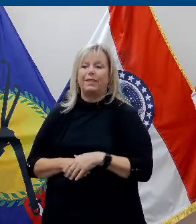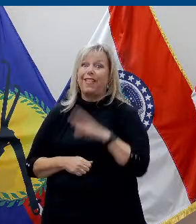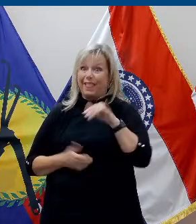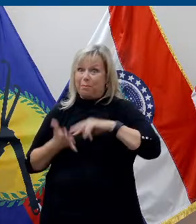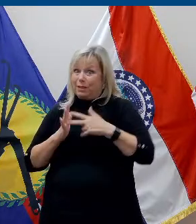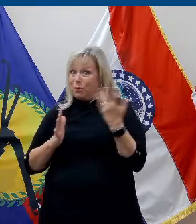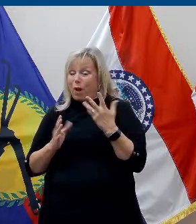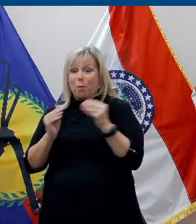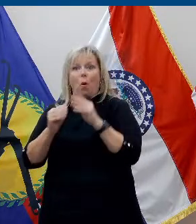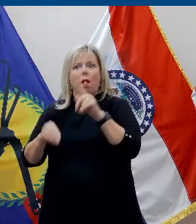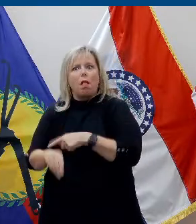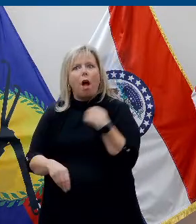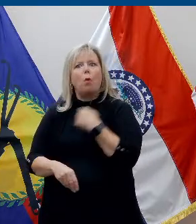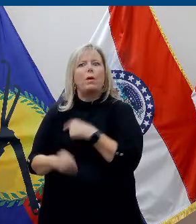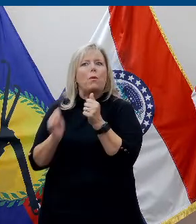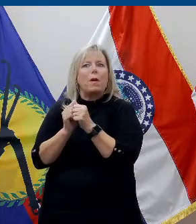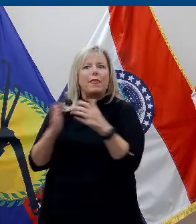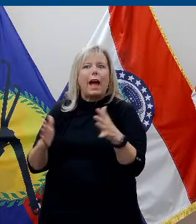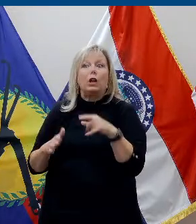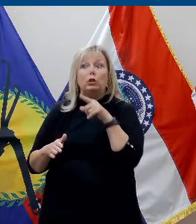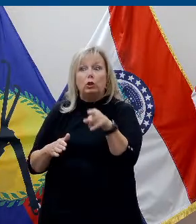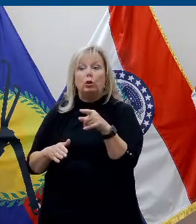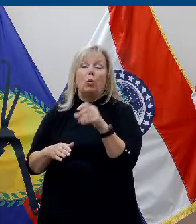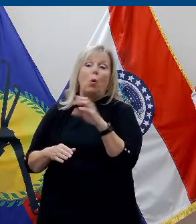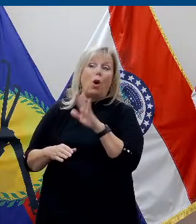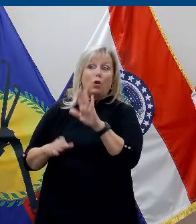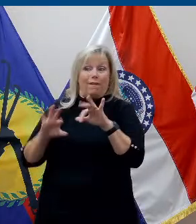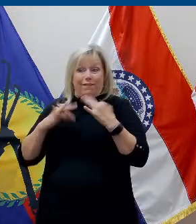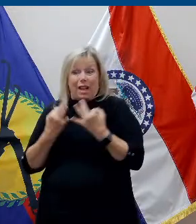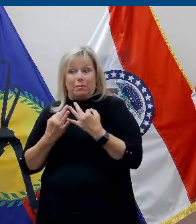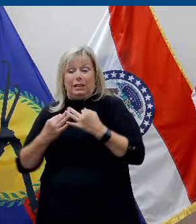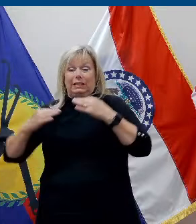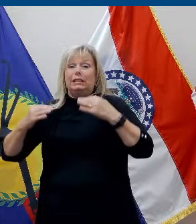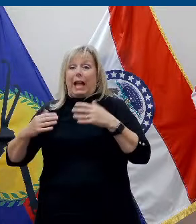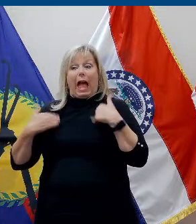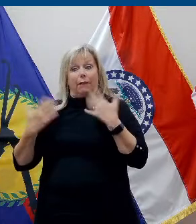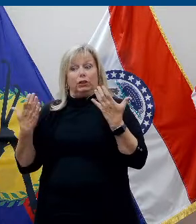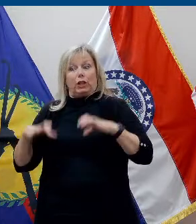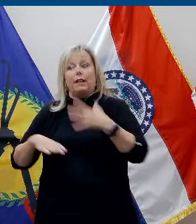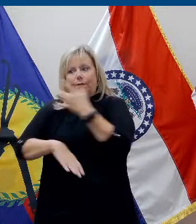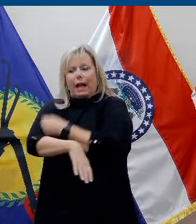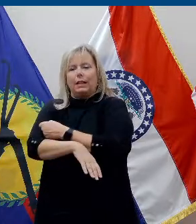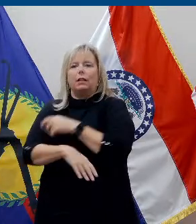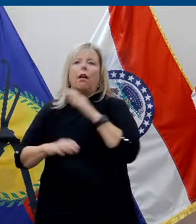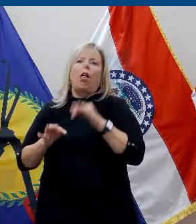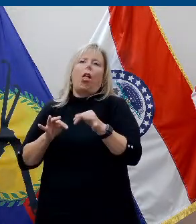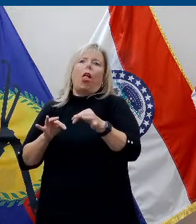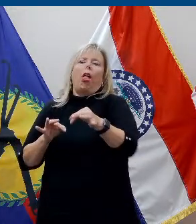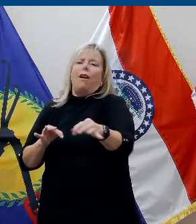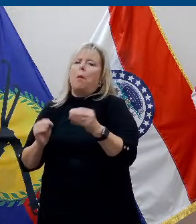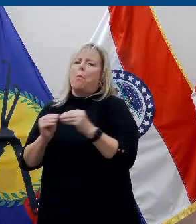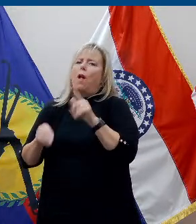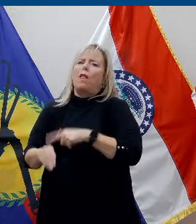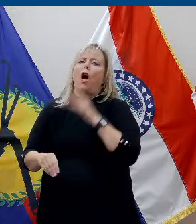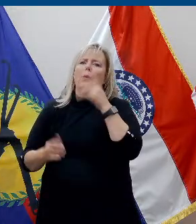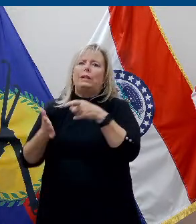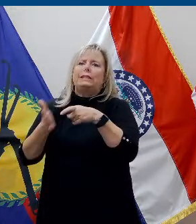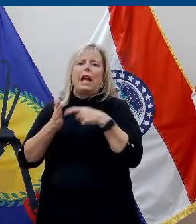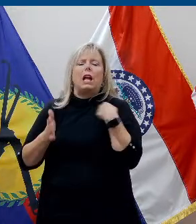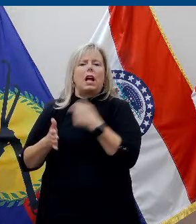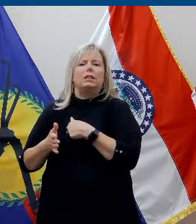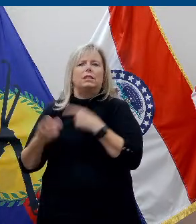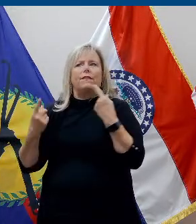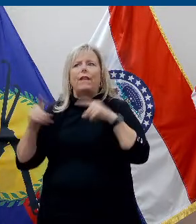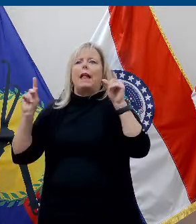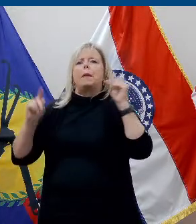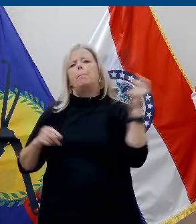means that the longer that we go without you or your loved ones who have the opportunity to vaccinate, the longer it will take us all to